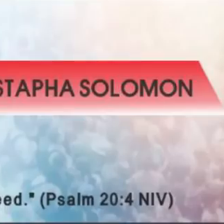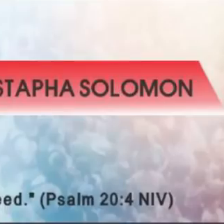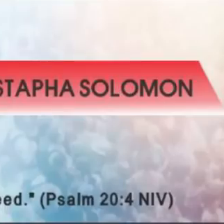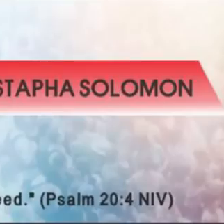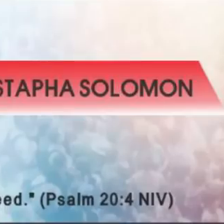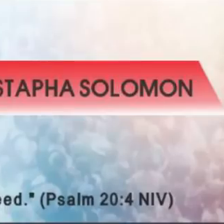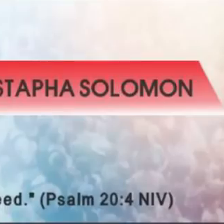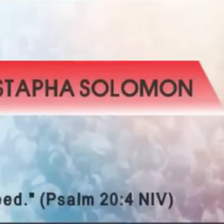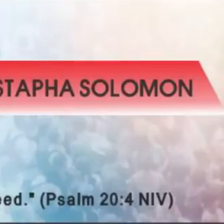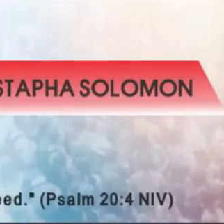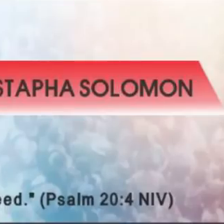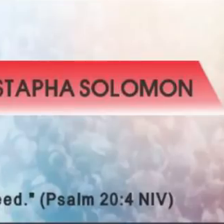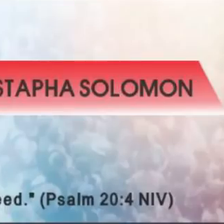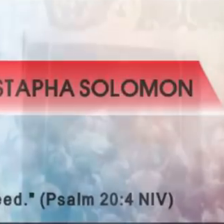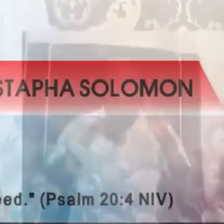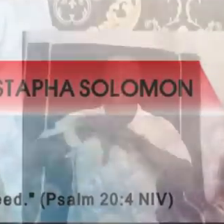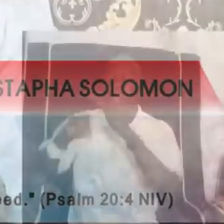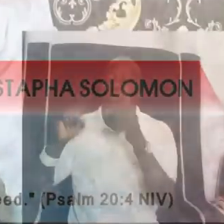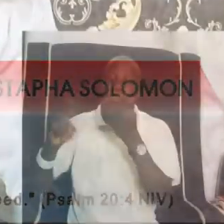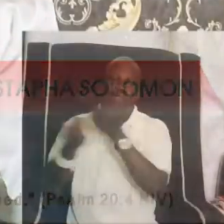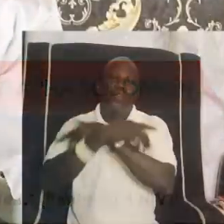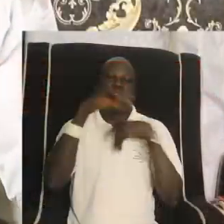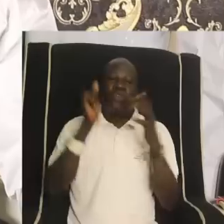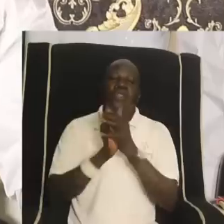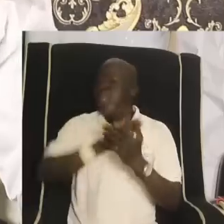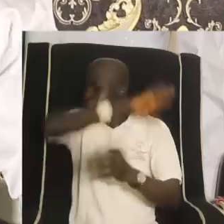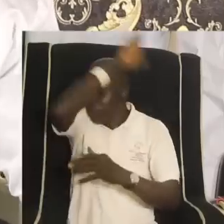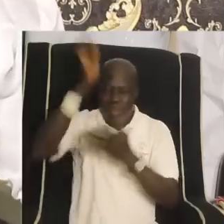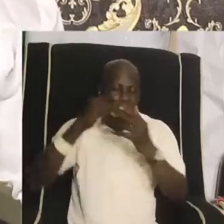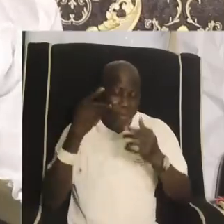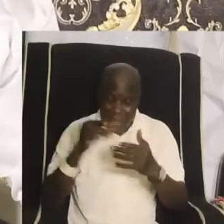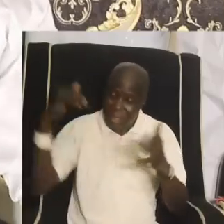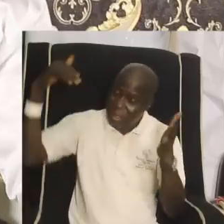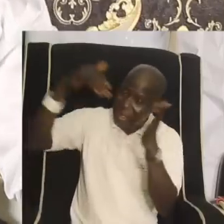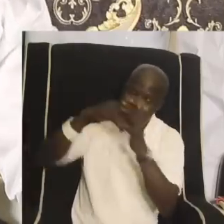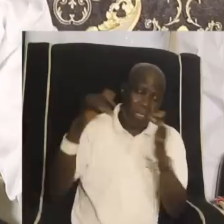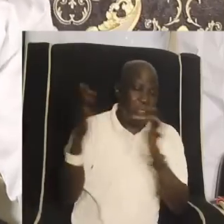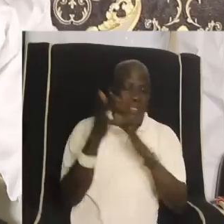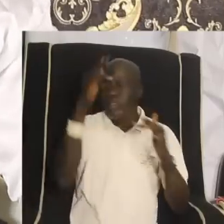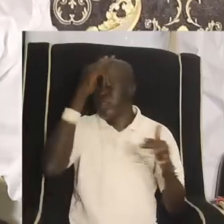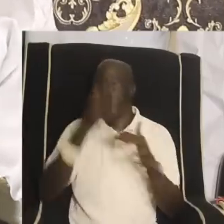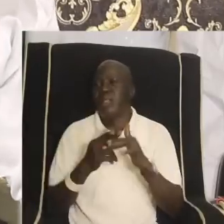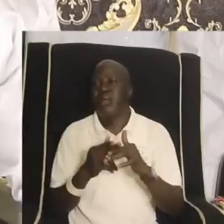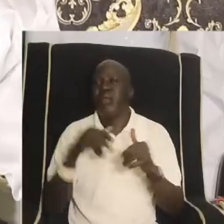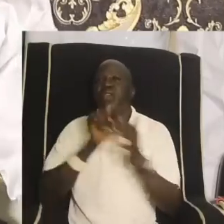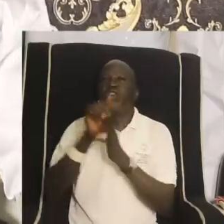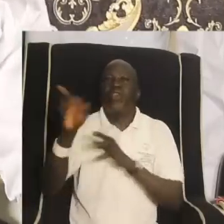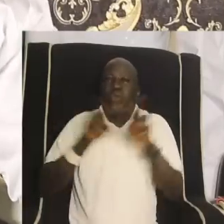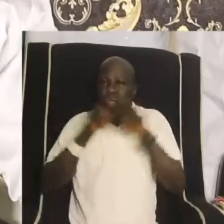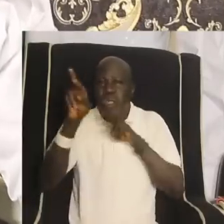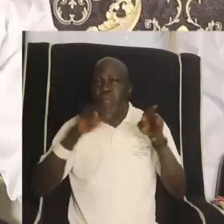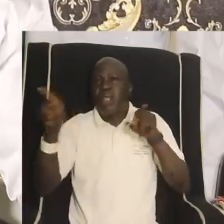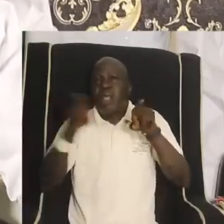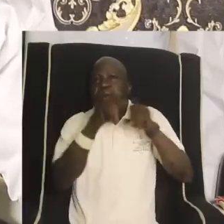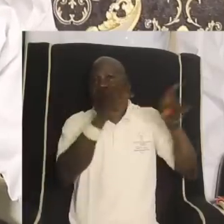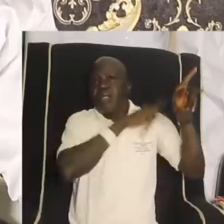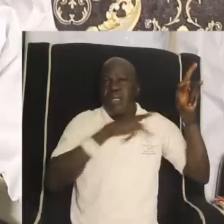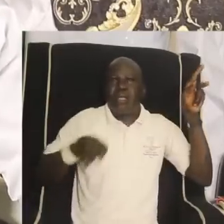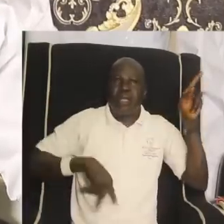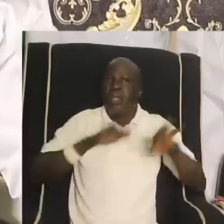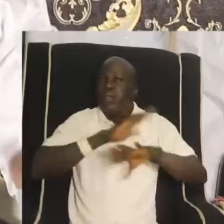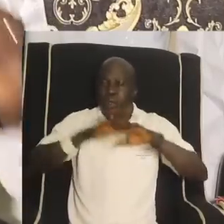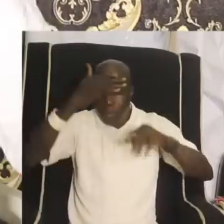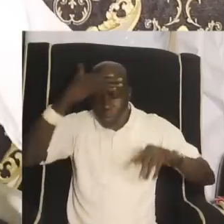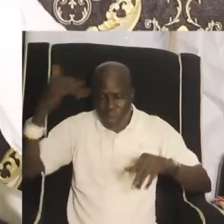Jesus name. Every force standing against you from today henceforth, you see no money in Jesus name. Rain as